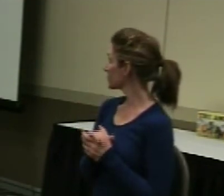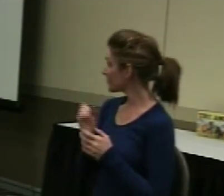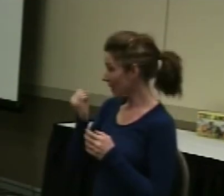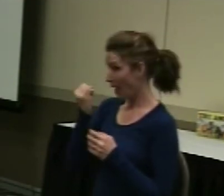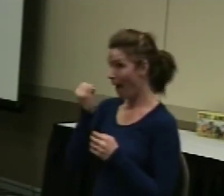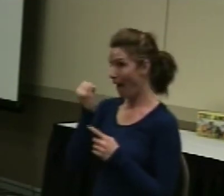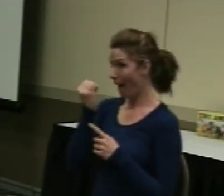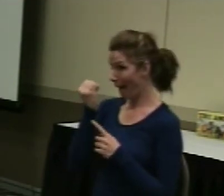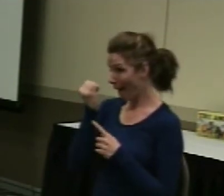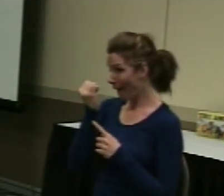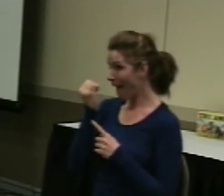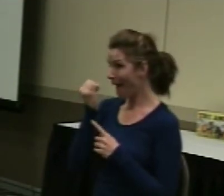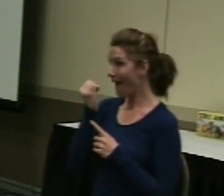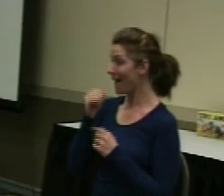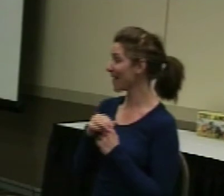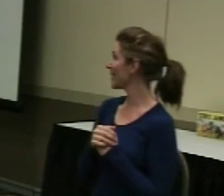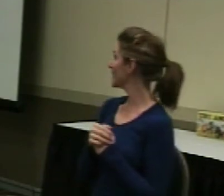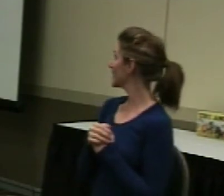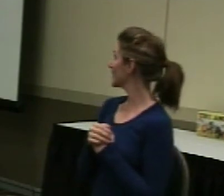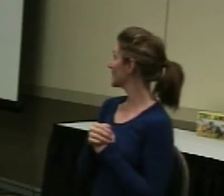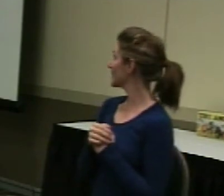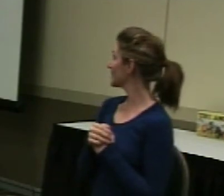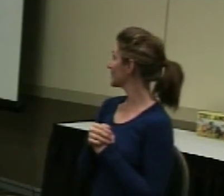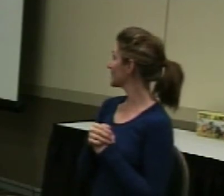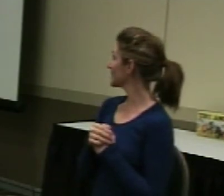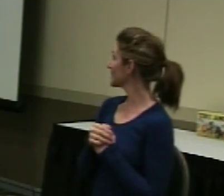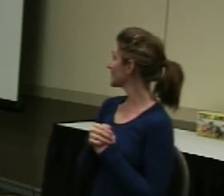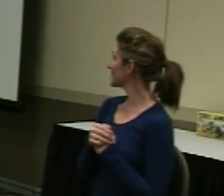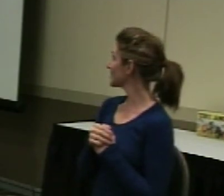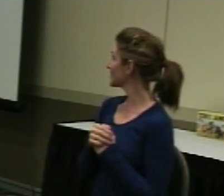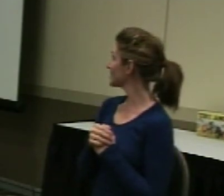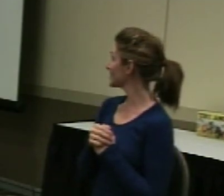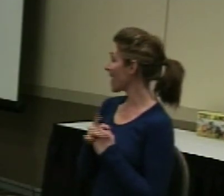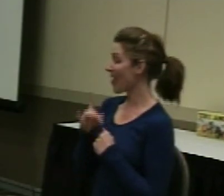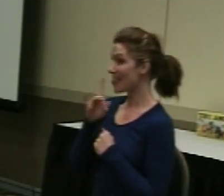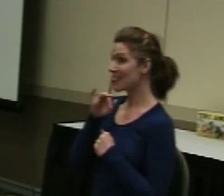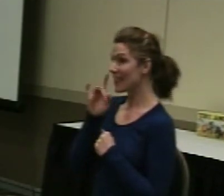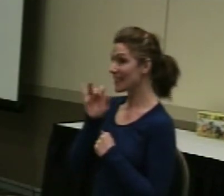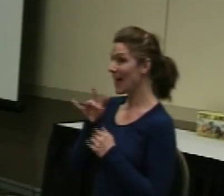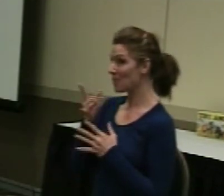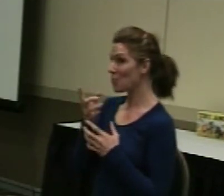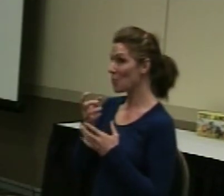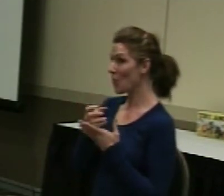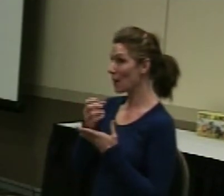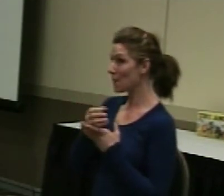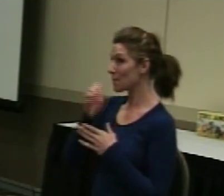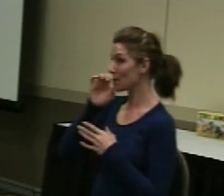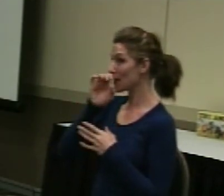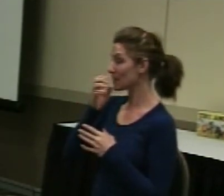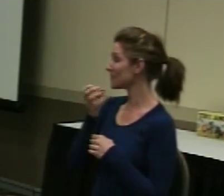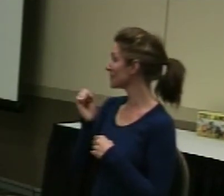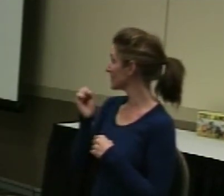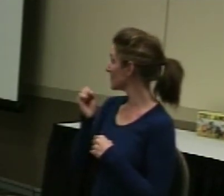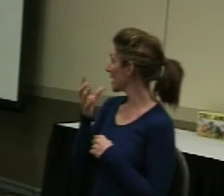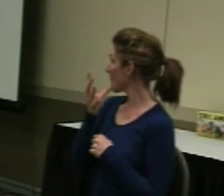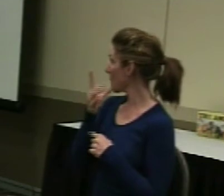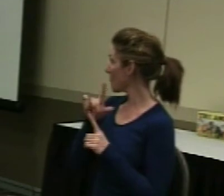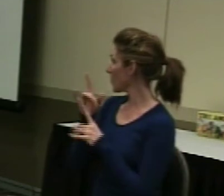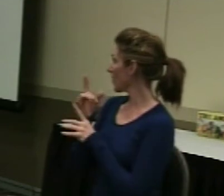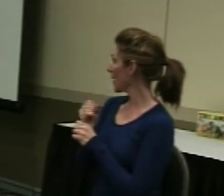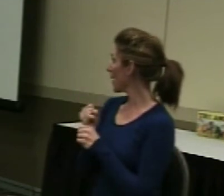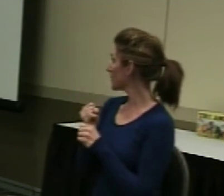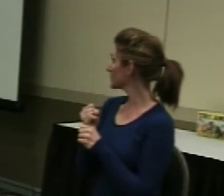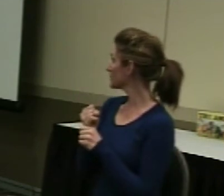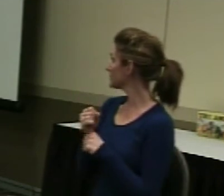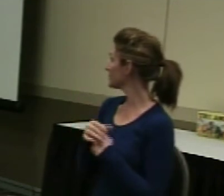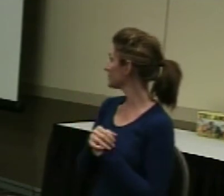Yeah? Yeah? Is that what it is? I think it is. Okay. Mama's gonna go get you a bottle.